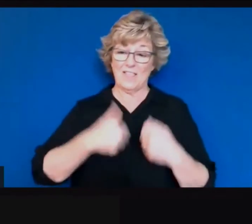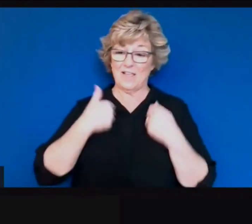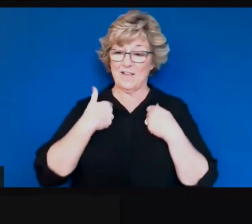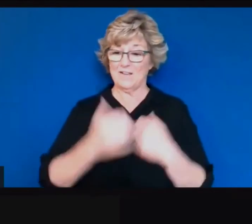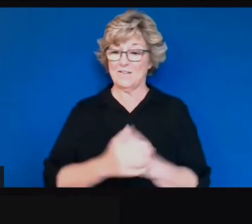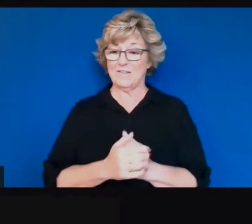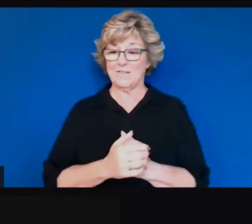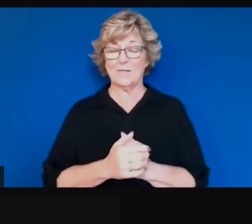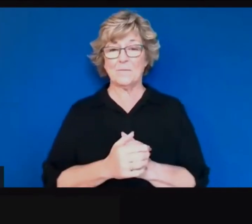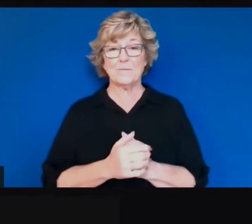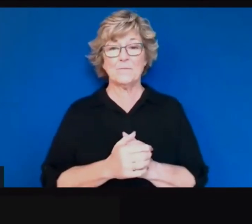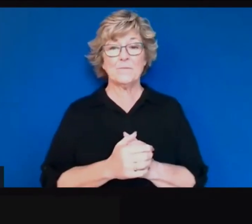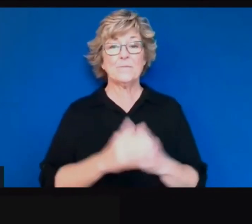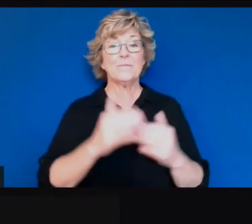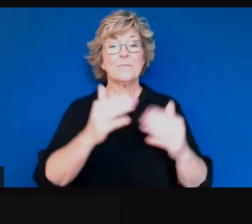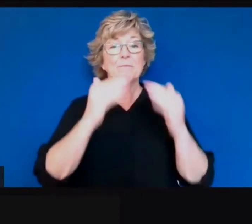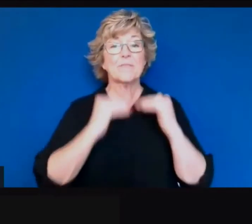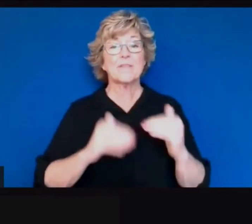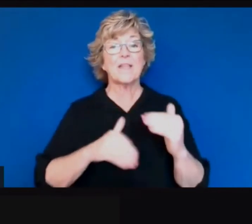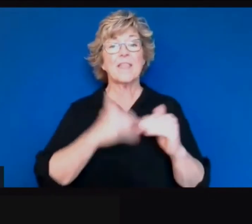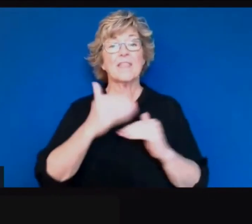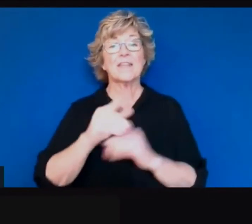John Myers, LA Times.